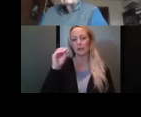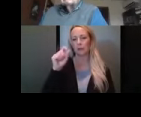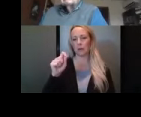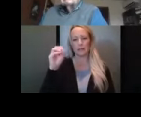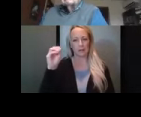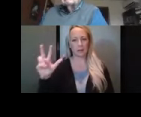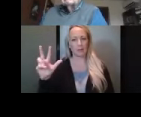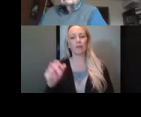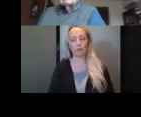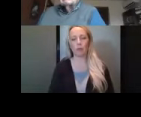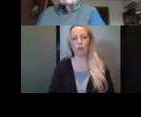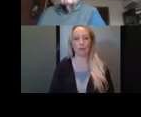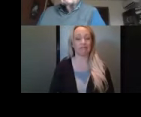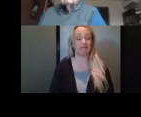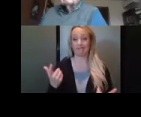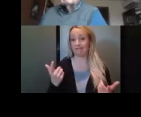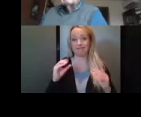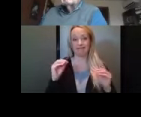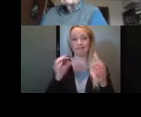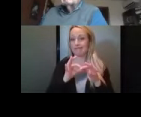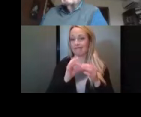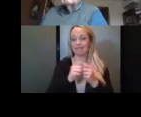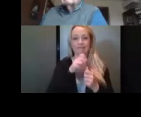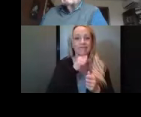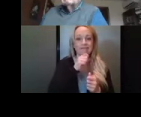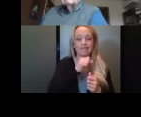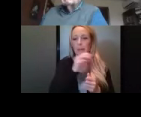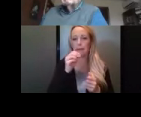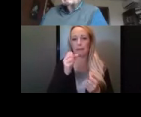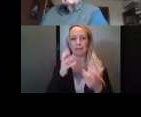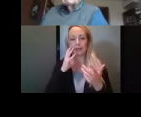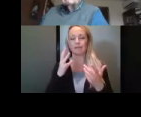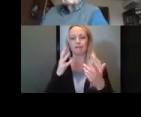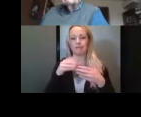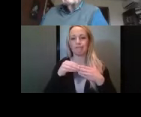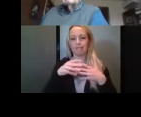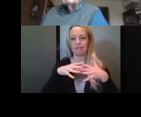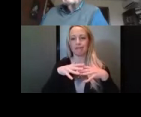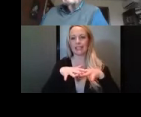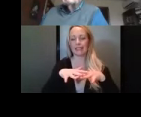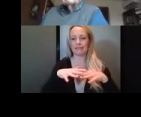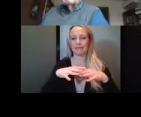0.03. So essentially no relationship between age and the amount of plasticity we observed.